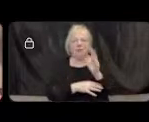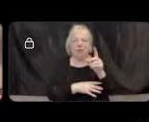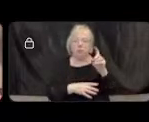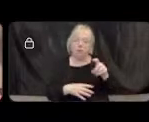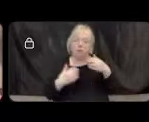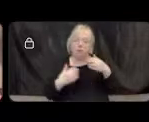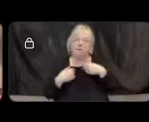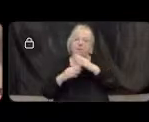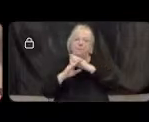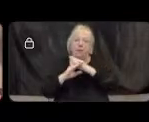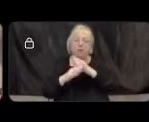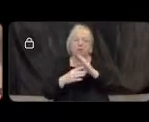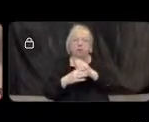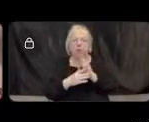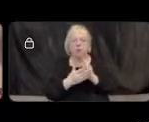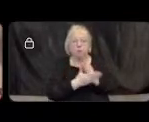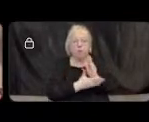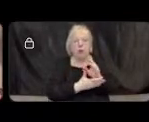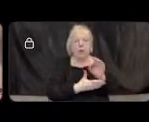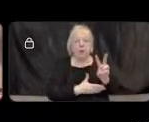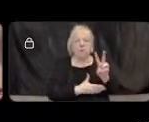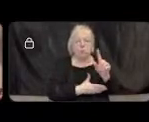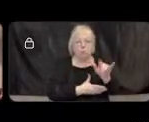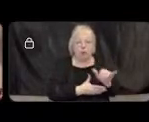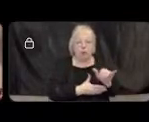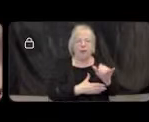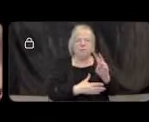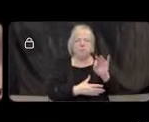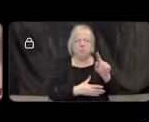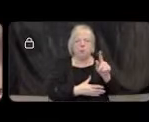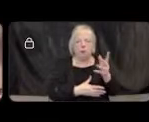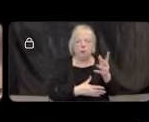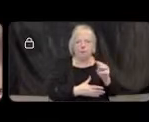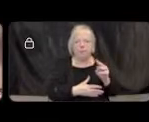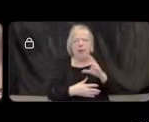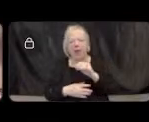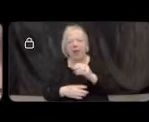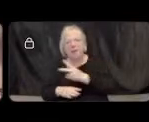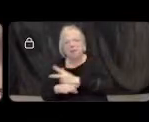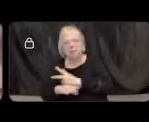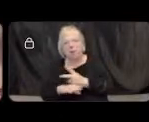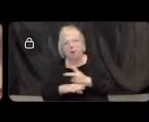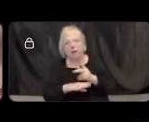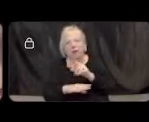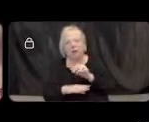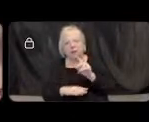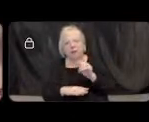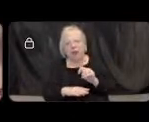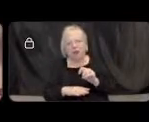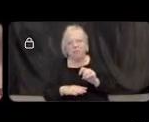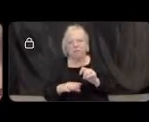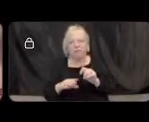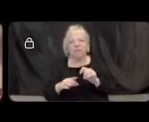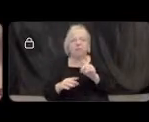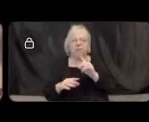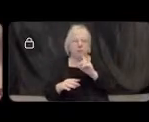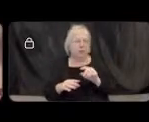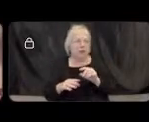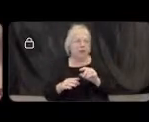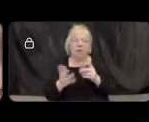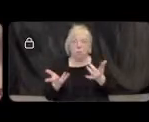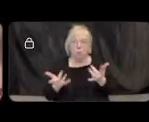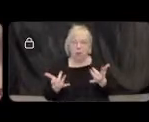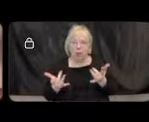buffer between the right-of-way of Markham and the parking lot that's on there. And the intent of that